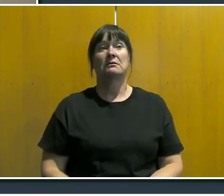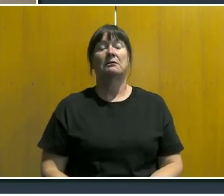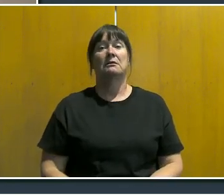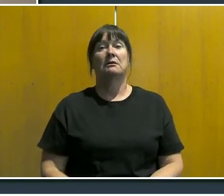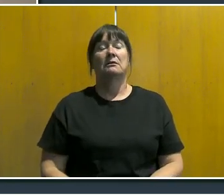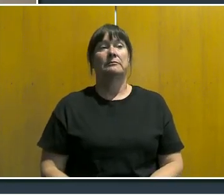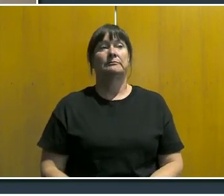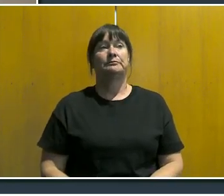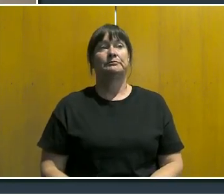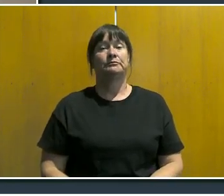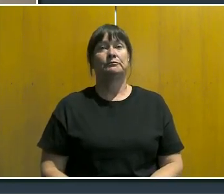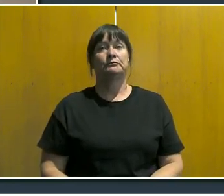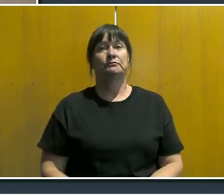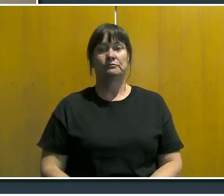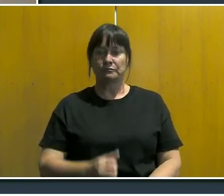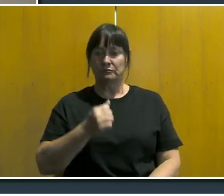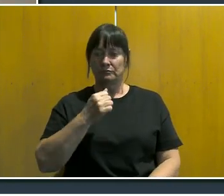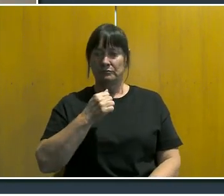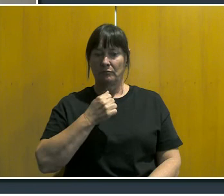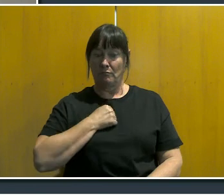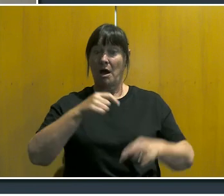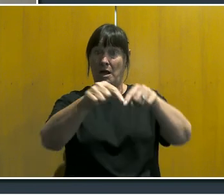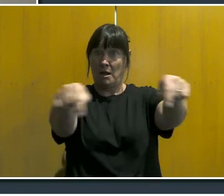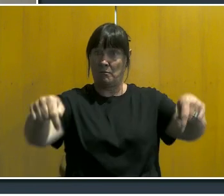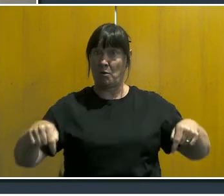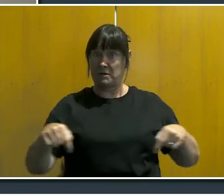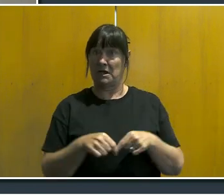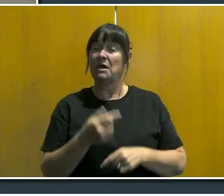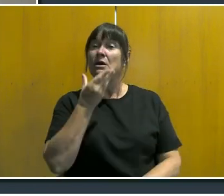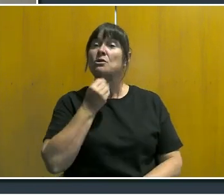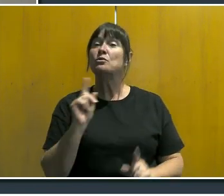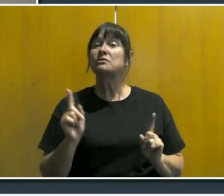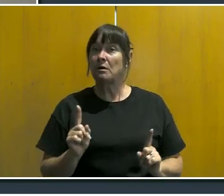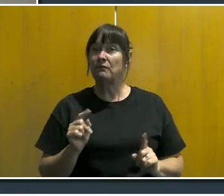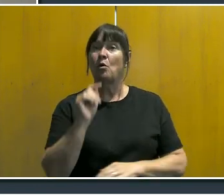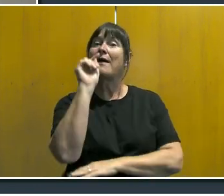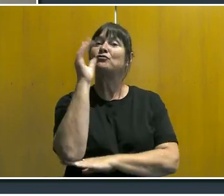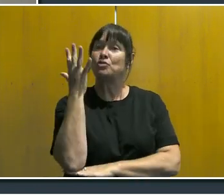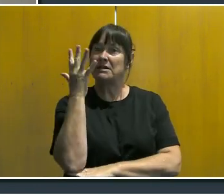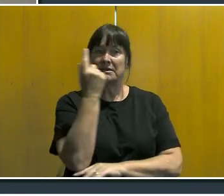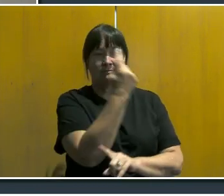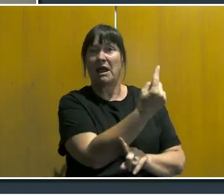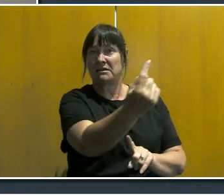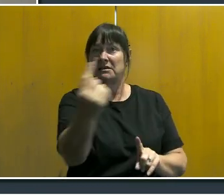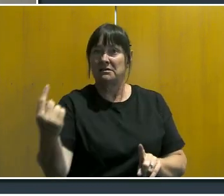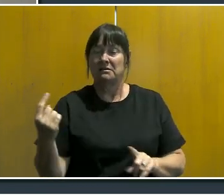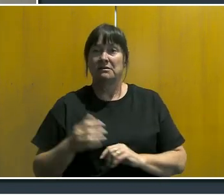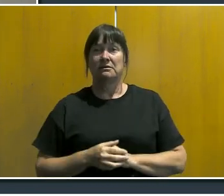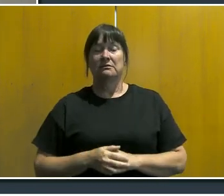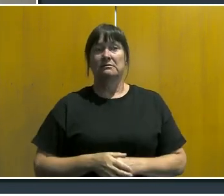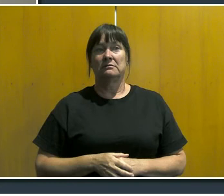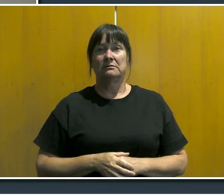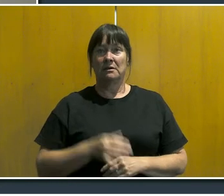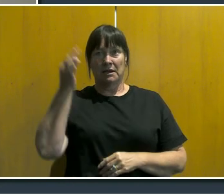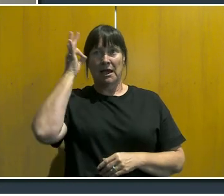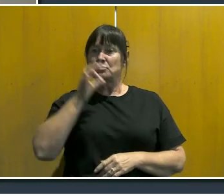When I look at the usage that I put my particular property to, it's planted in trees. No accounting is taken by